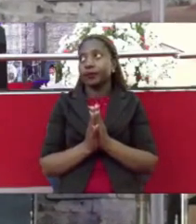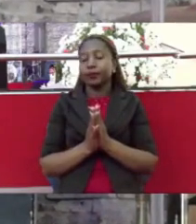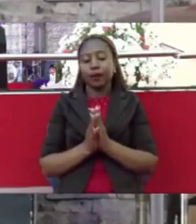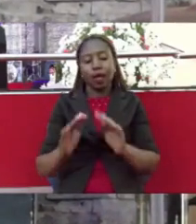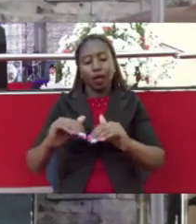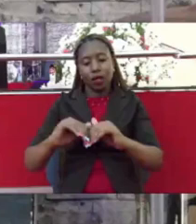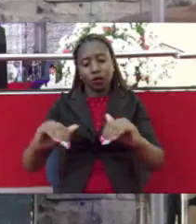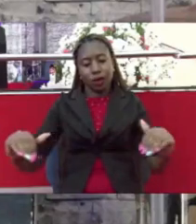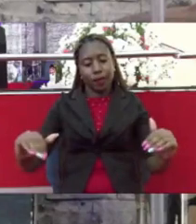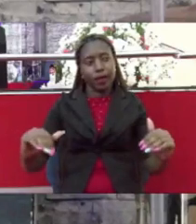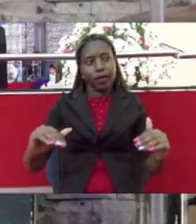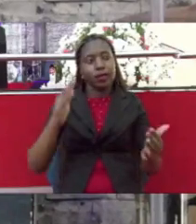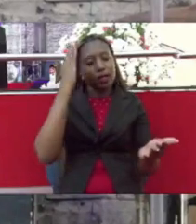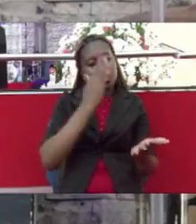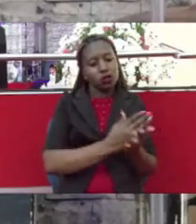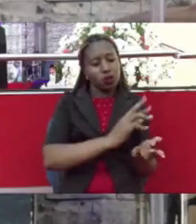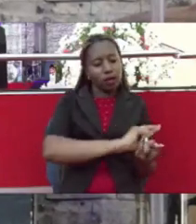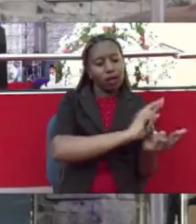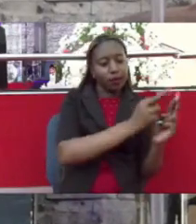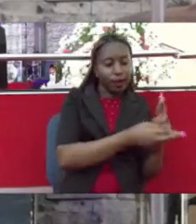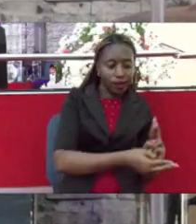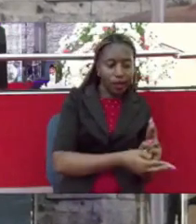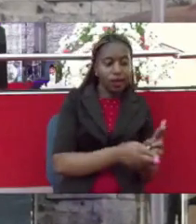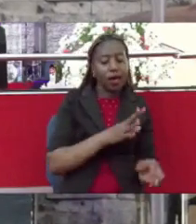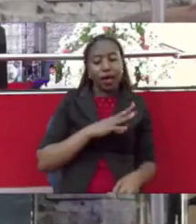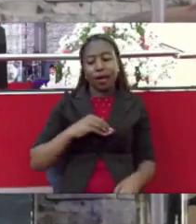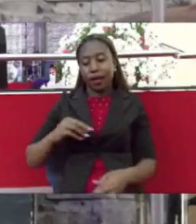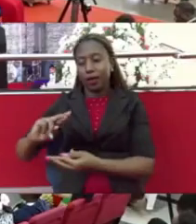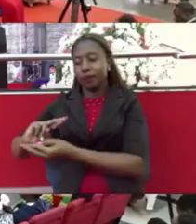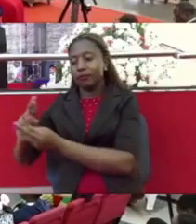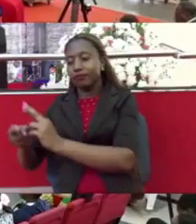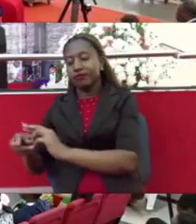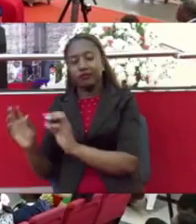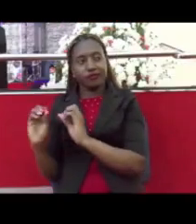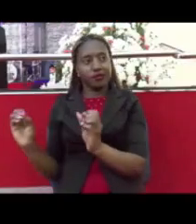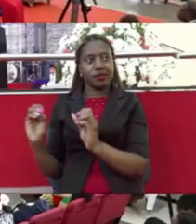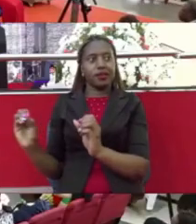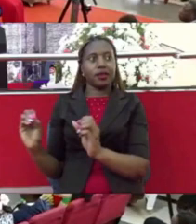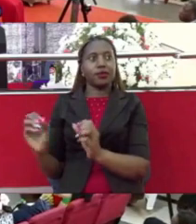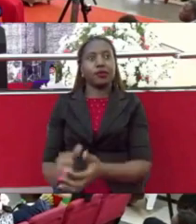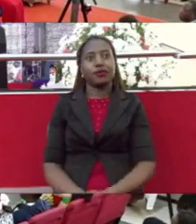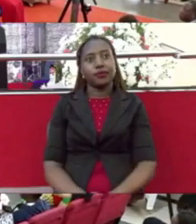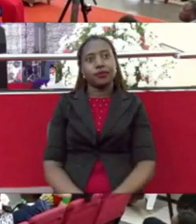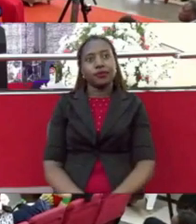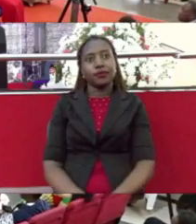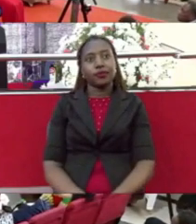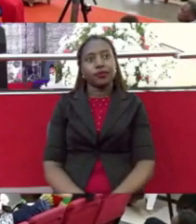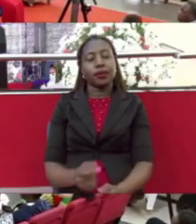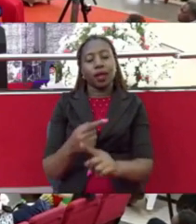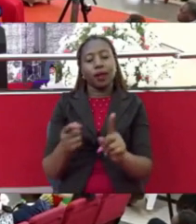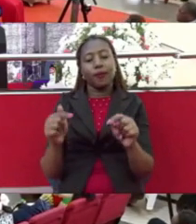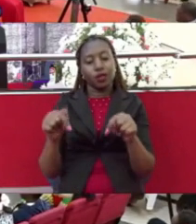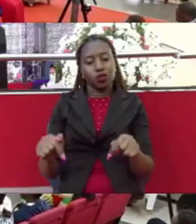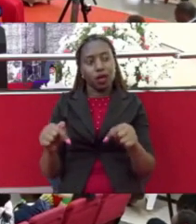the truly repentant and the unrepentant. Akitaka kuweza kutenganisha waliotubu kwa ukweli ama wale ambao wamekataa kutubu. But today you